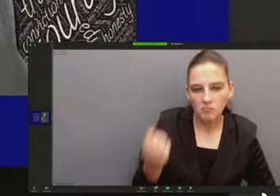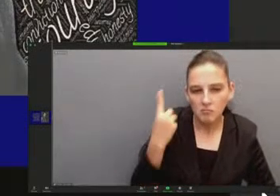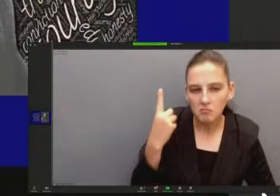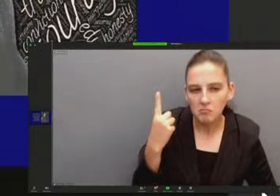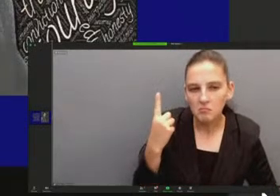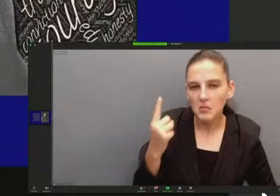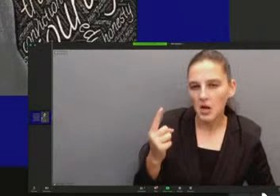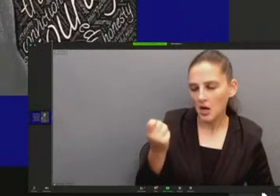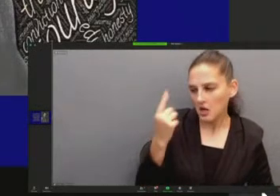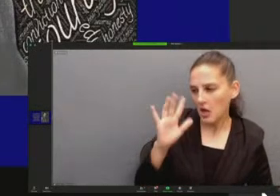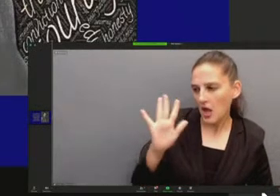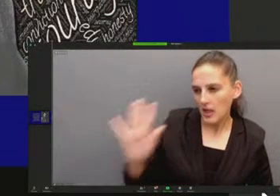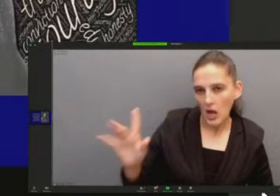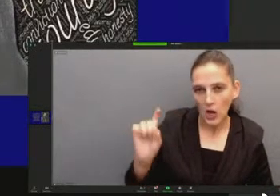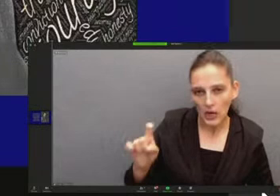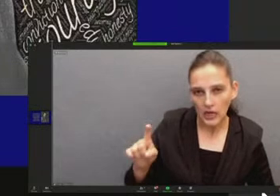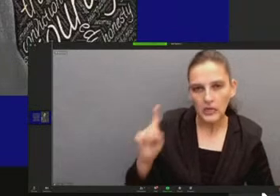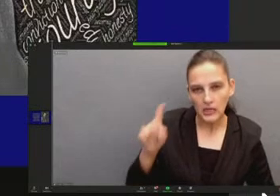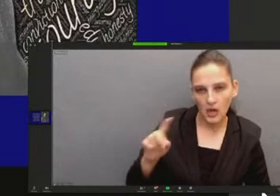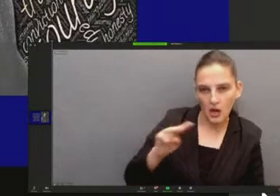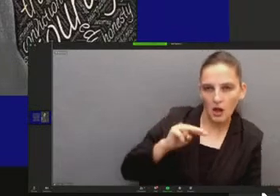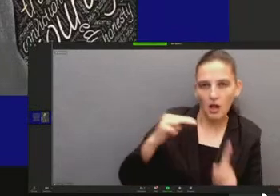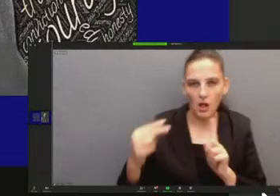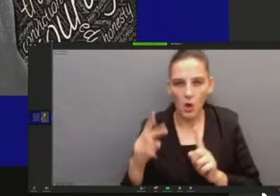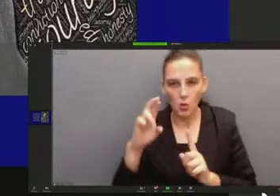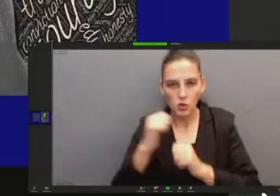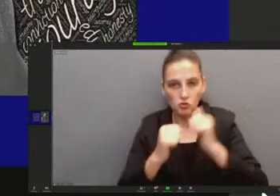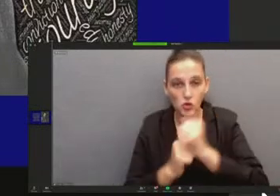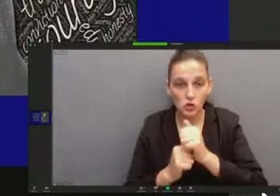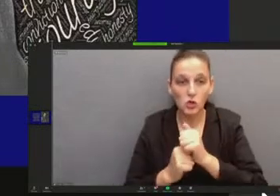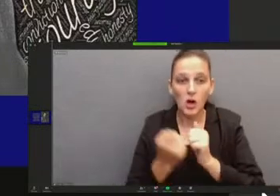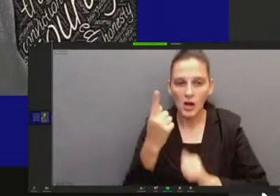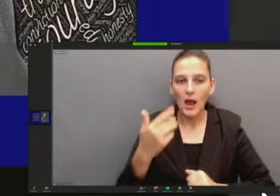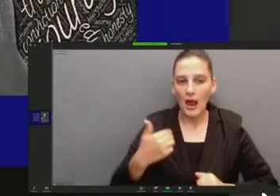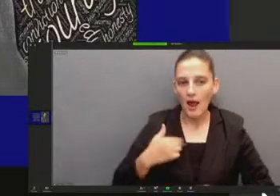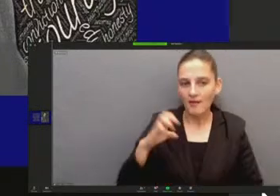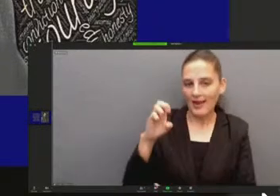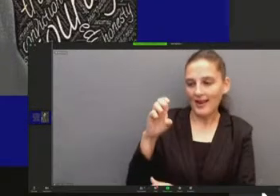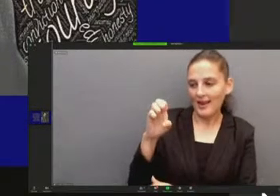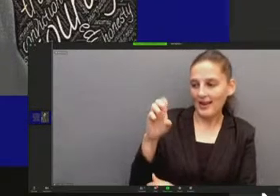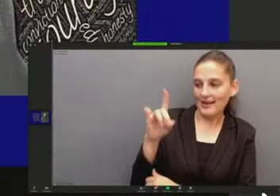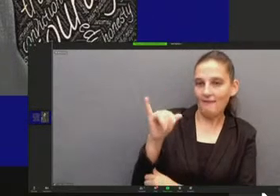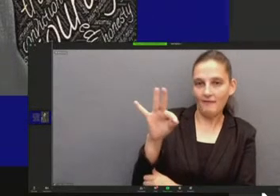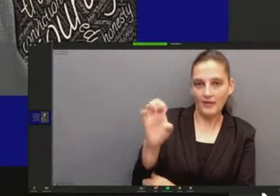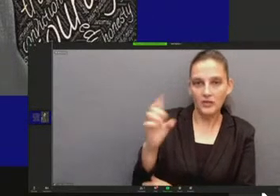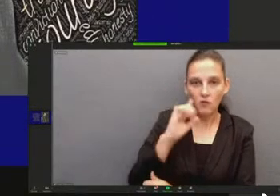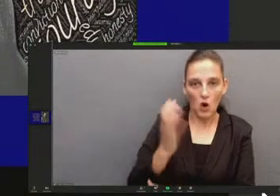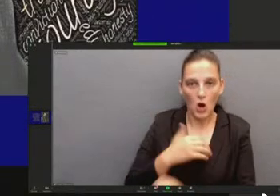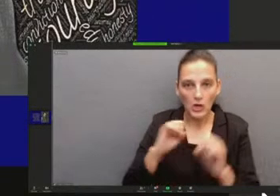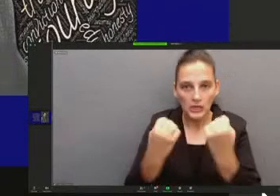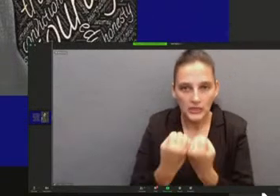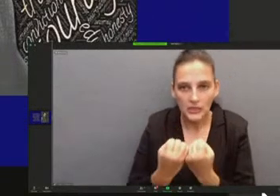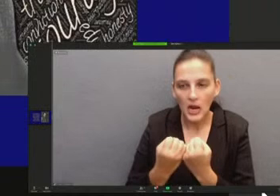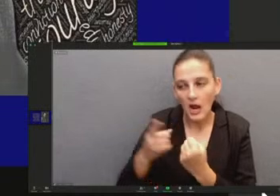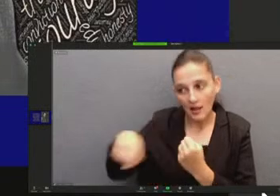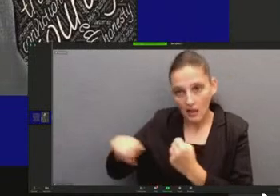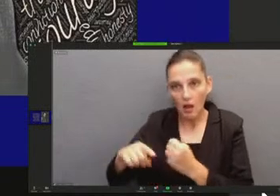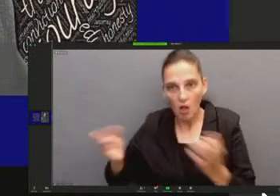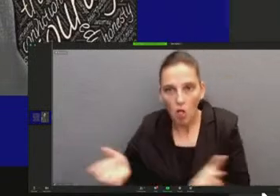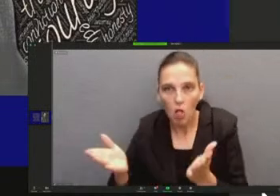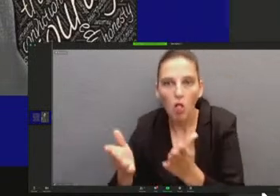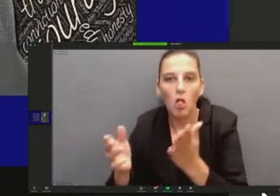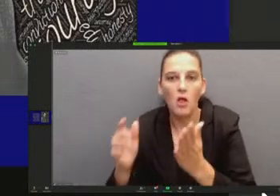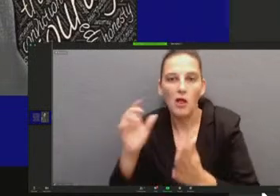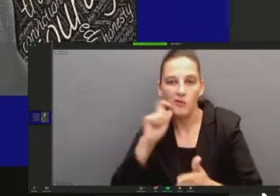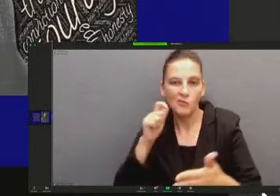needs restructuring. And we have edifices in our society. I talked about one of them that produces racism, that has adverse impacts